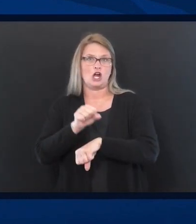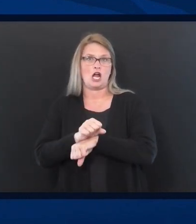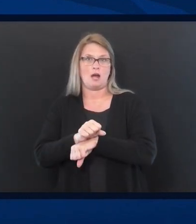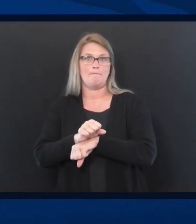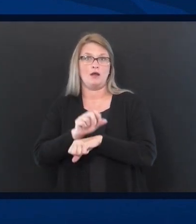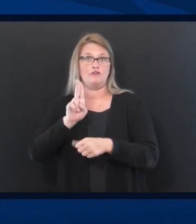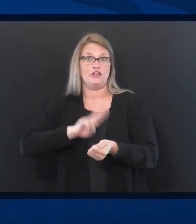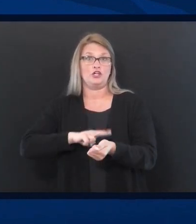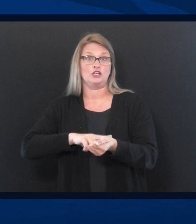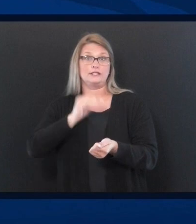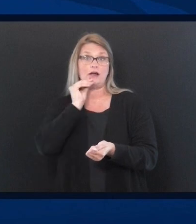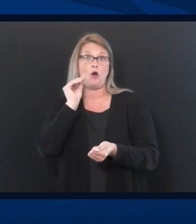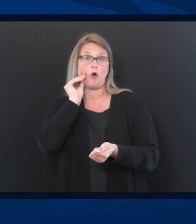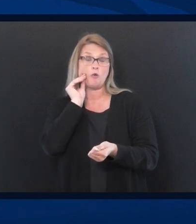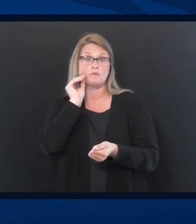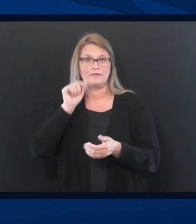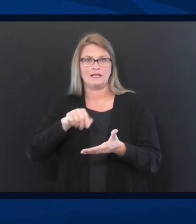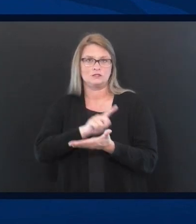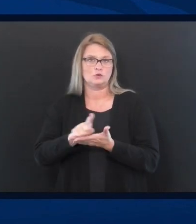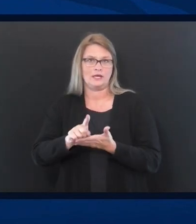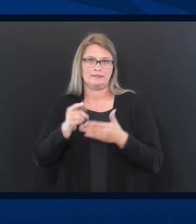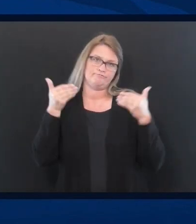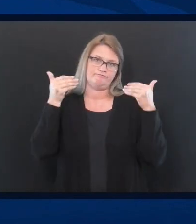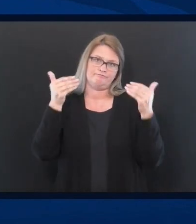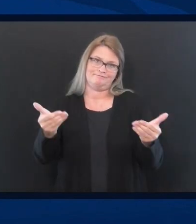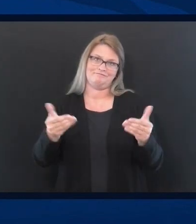testing this week. So take it away.